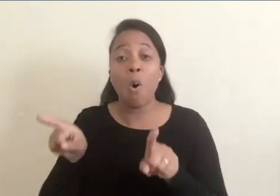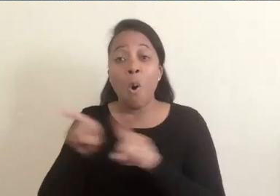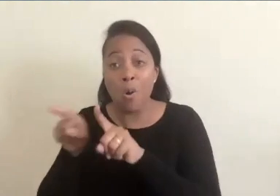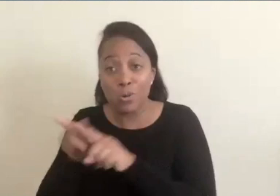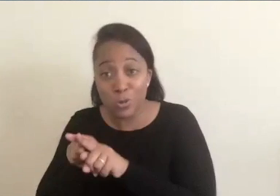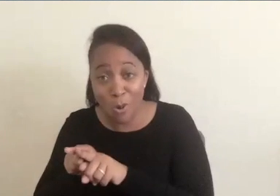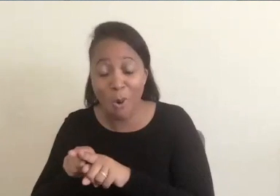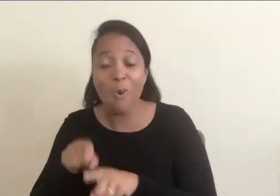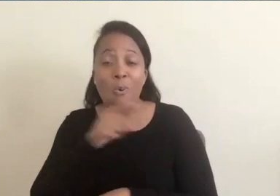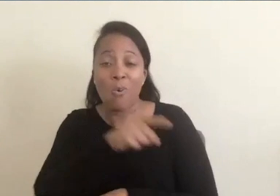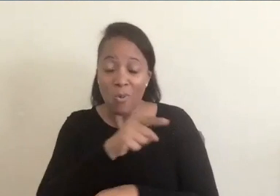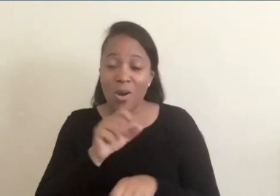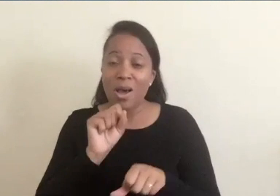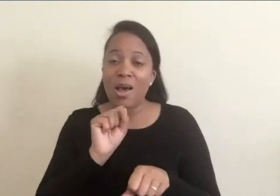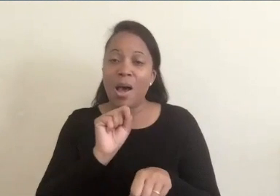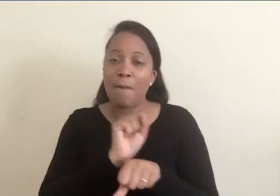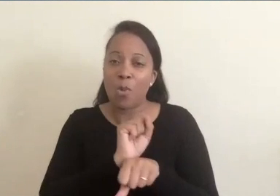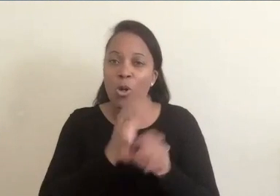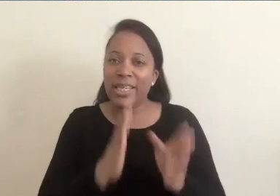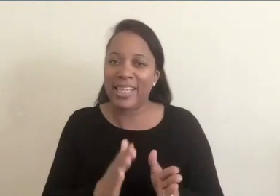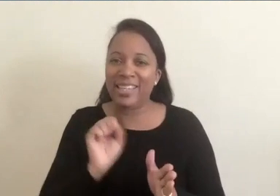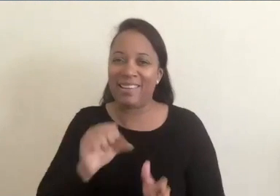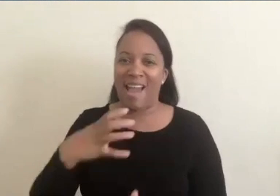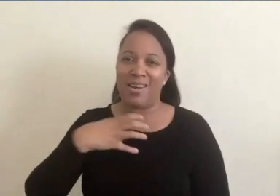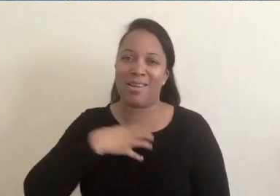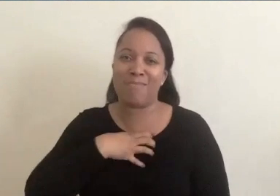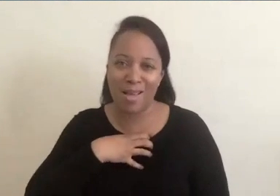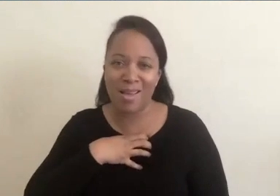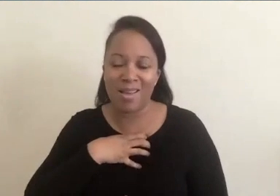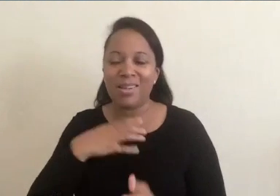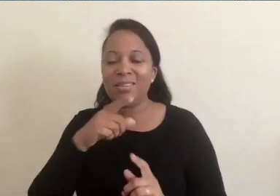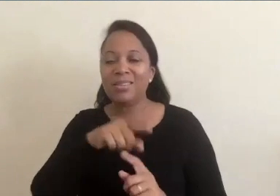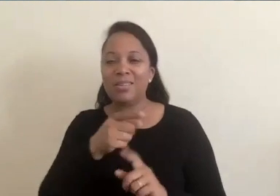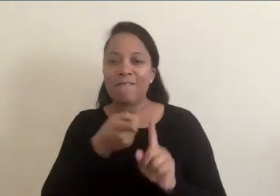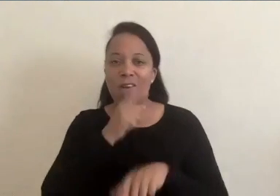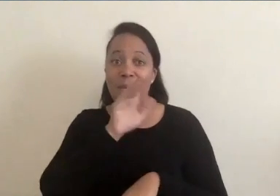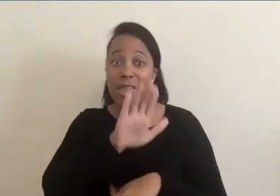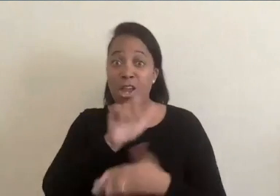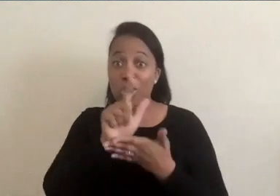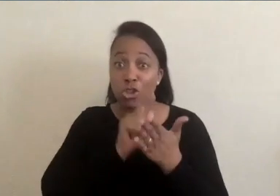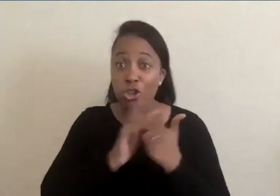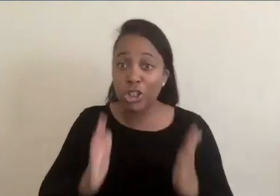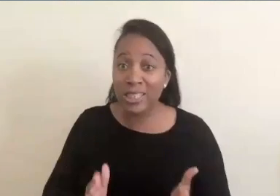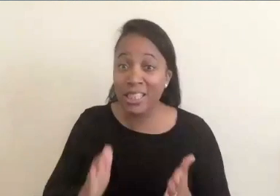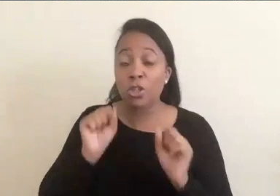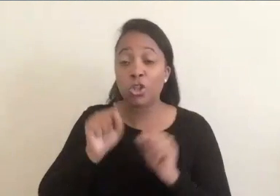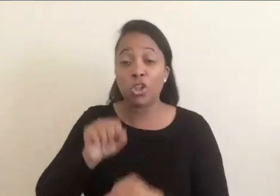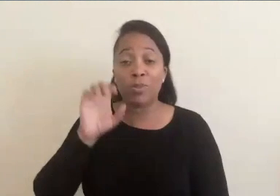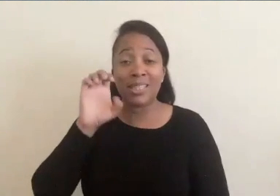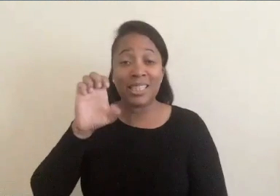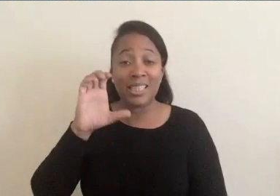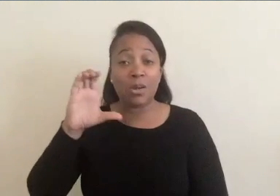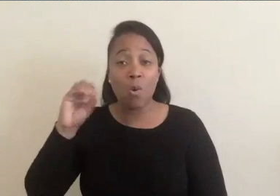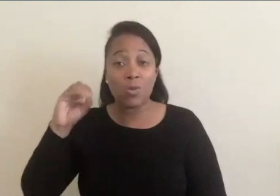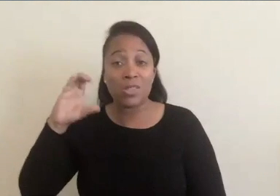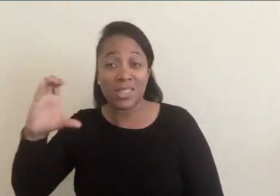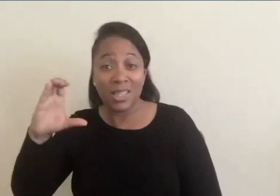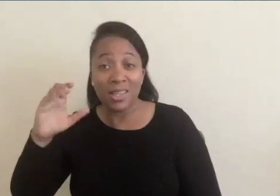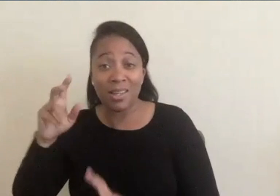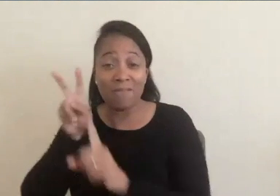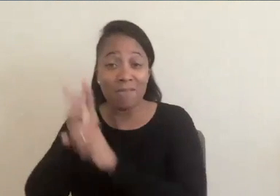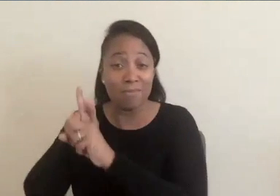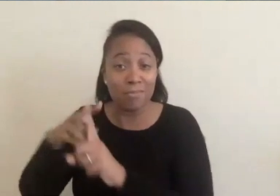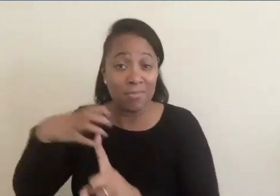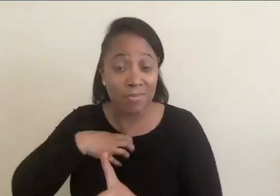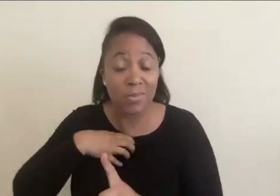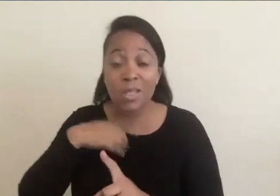get a claim from the employee. You could get a claim from an employee's attorney. There could be an EEOC claim. There could be like a full-blown